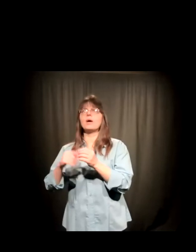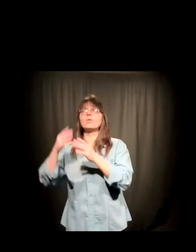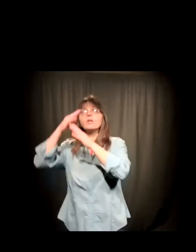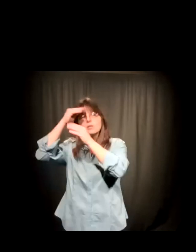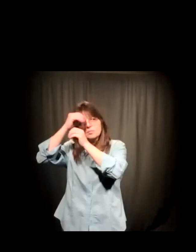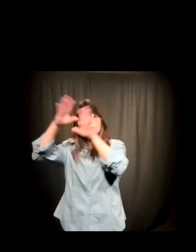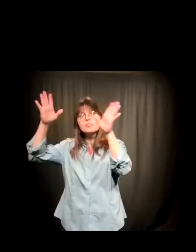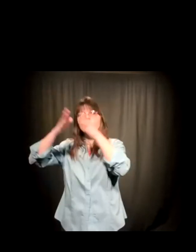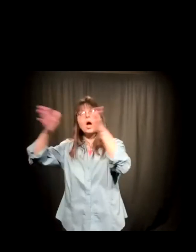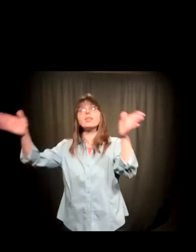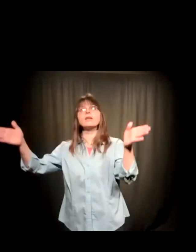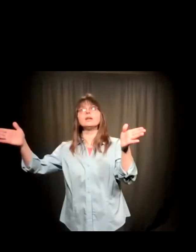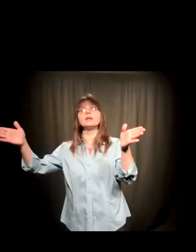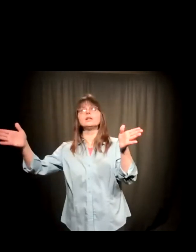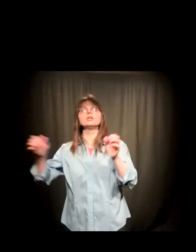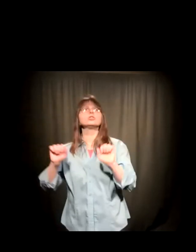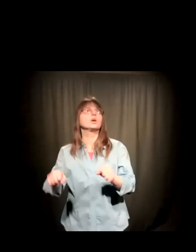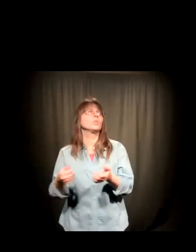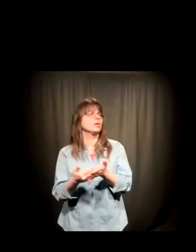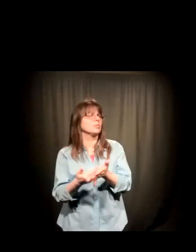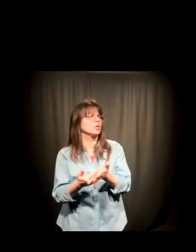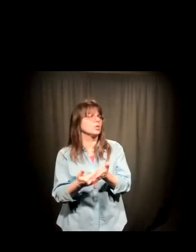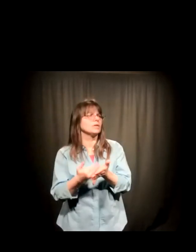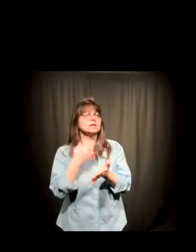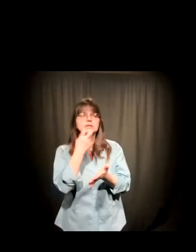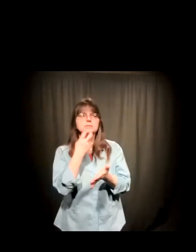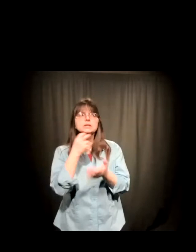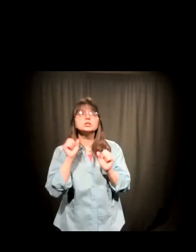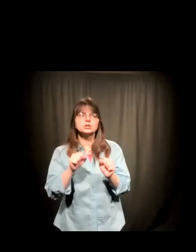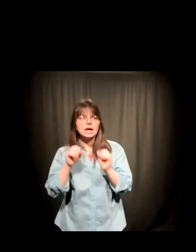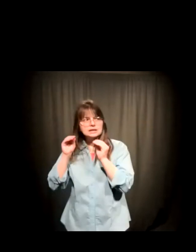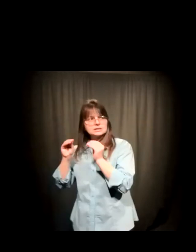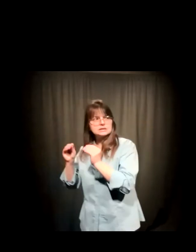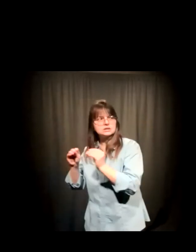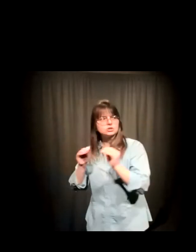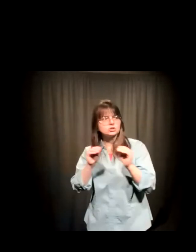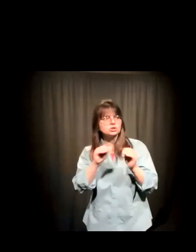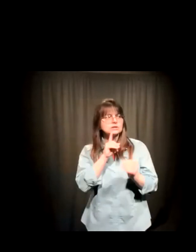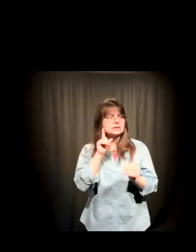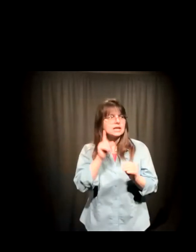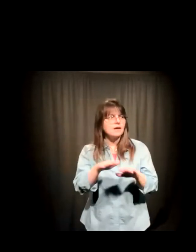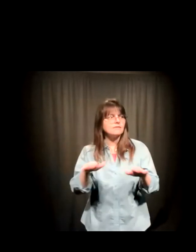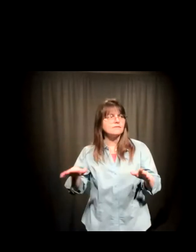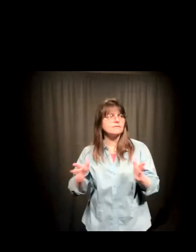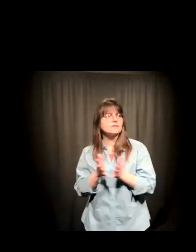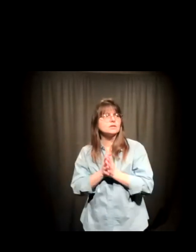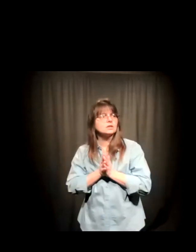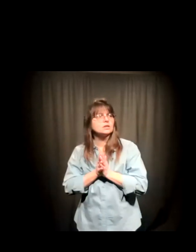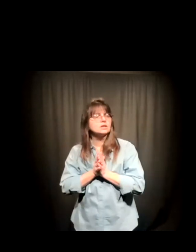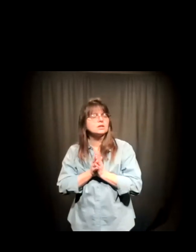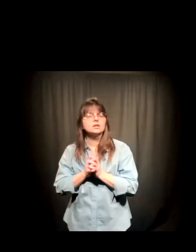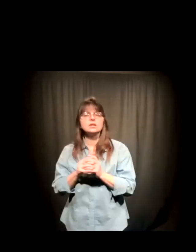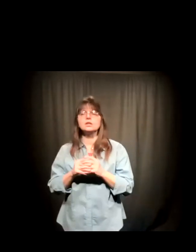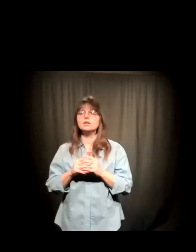they would help prove that speech could be taught to the deaf. More than that, they would help prove something well